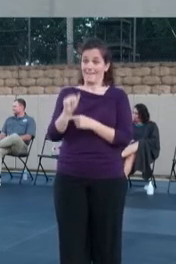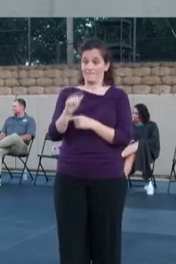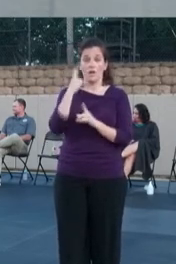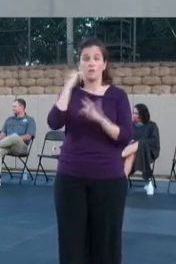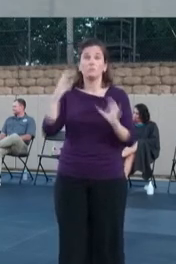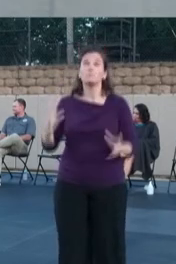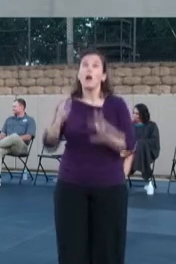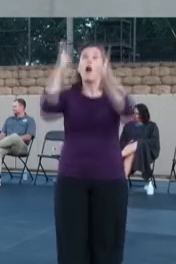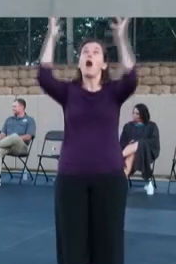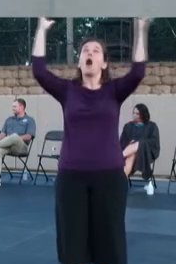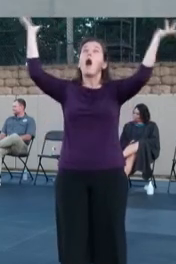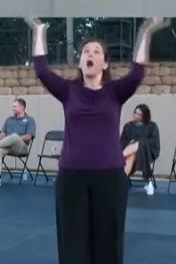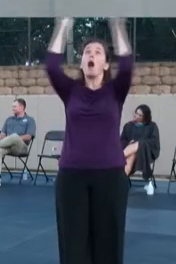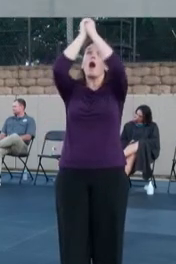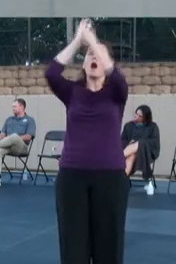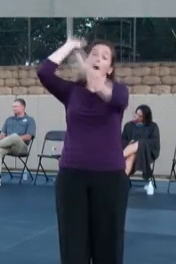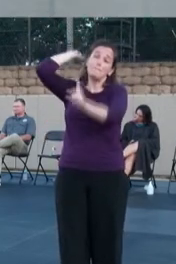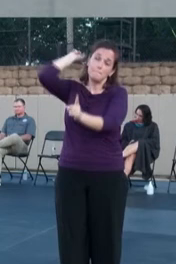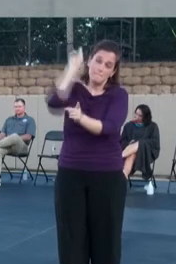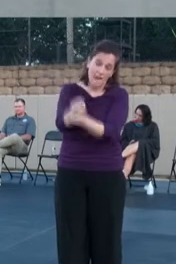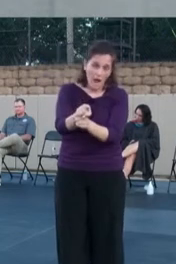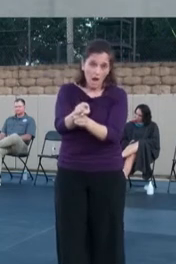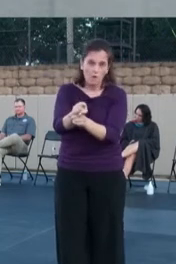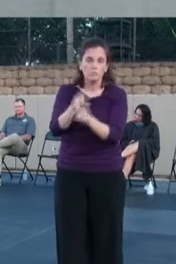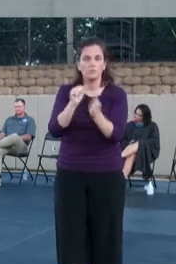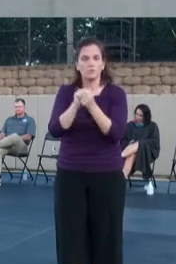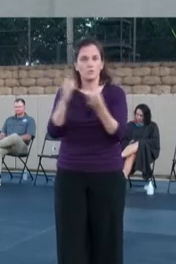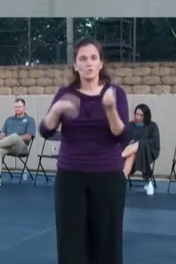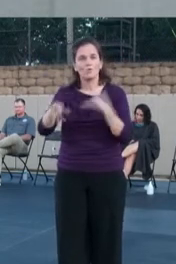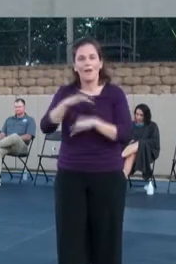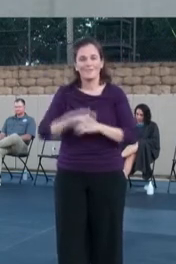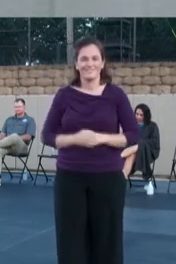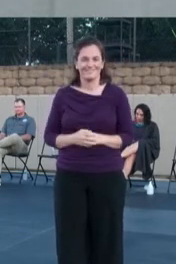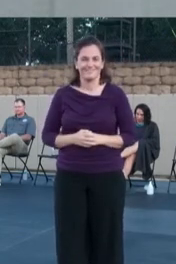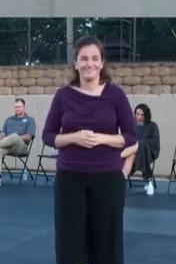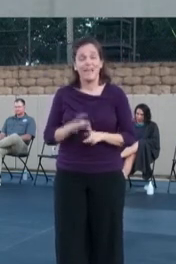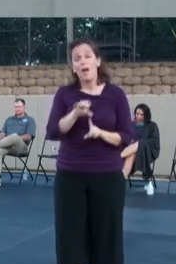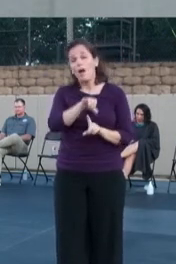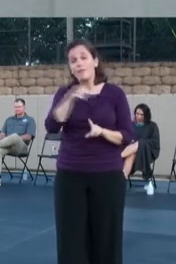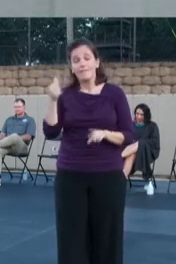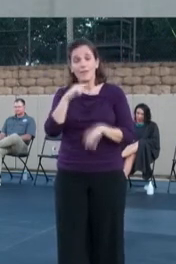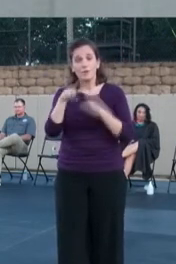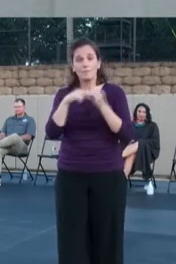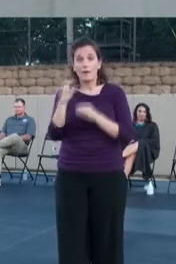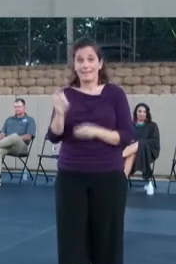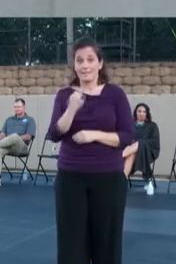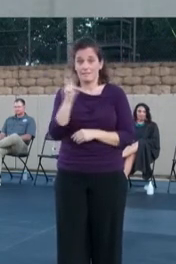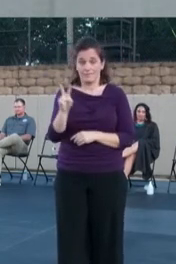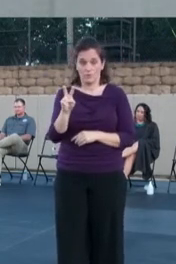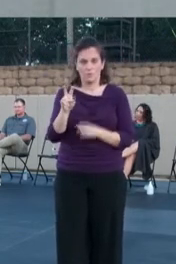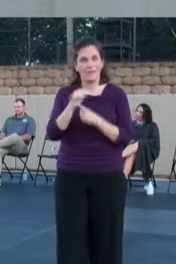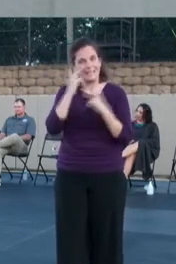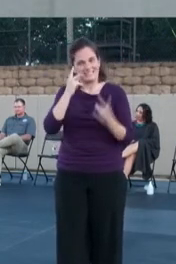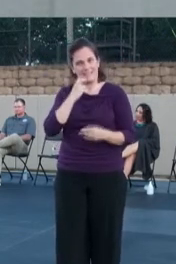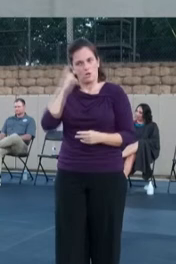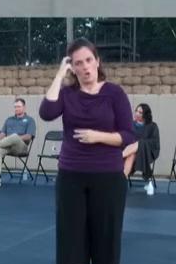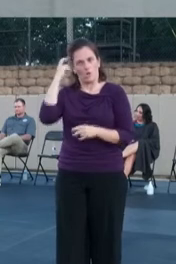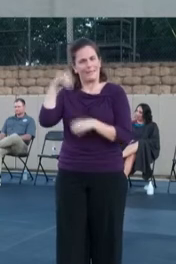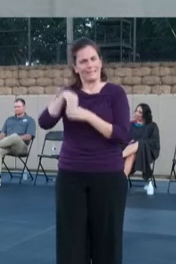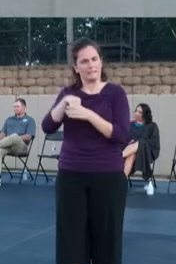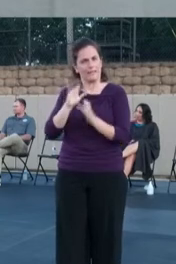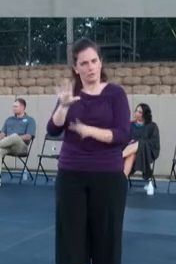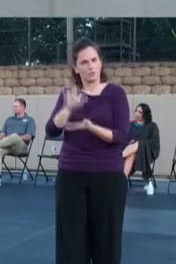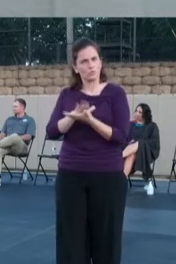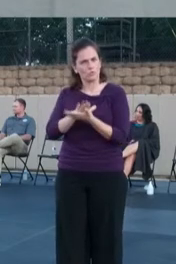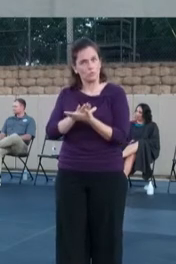body slammed completely to the ground. Another thing about Eastview is that seeing a goat inside the school is a very